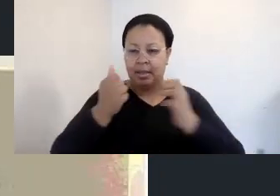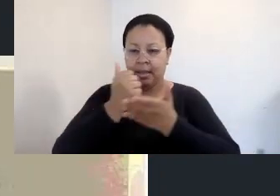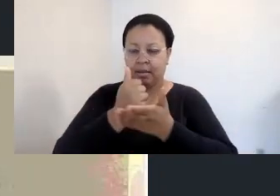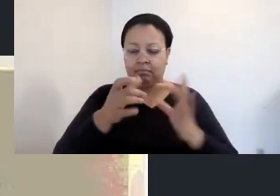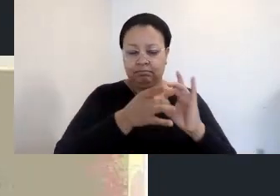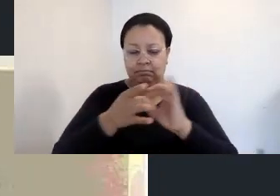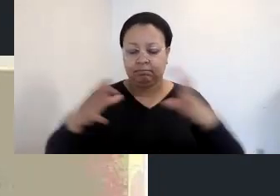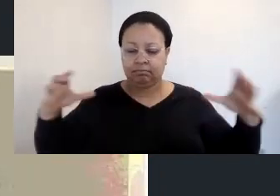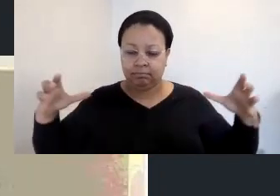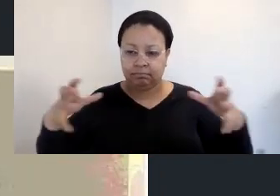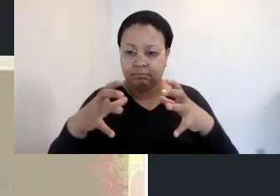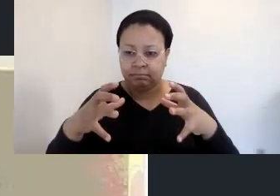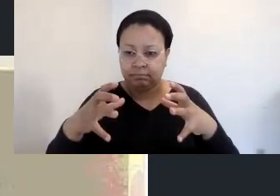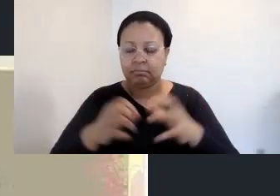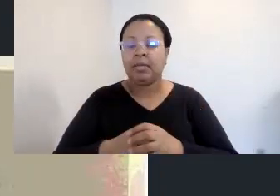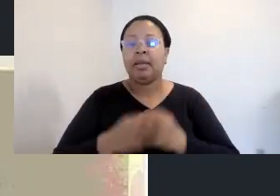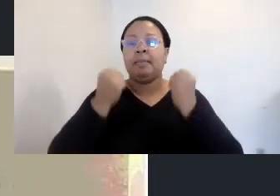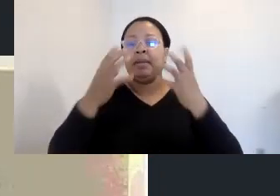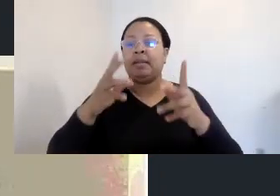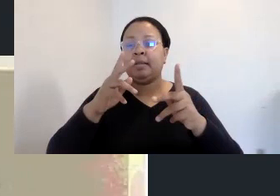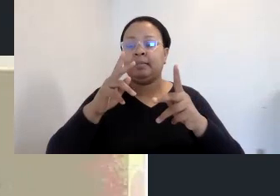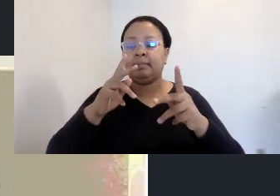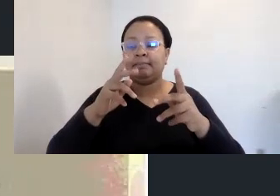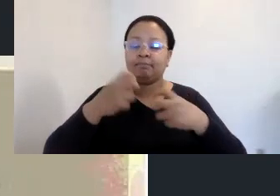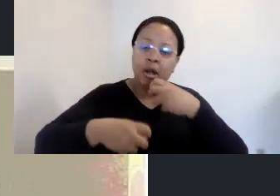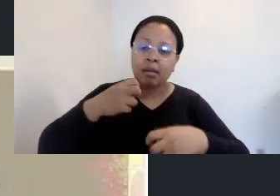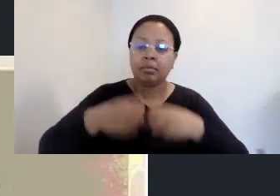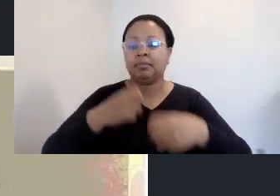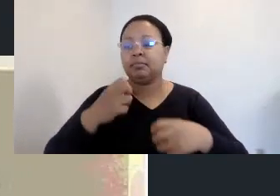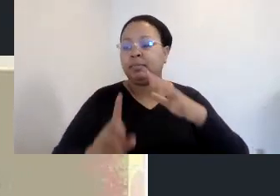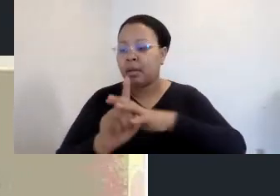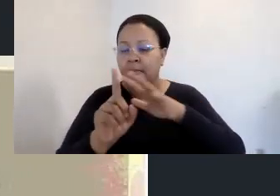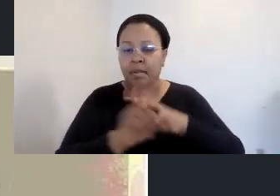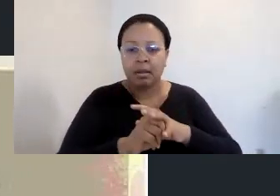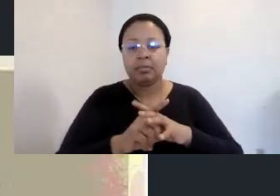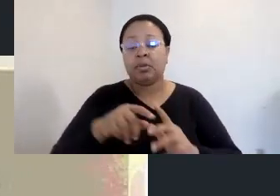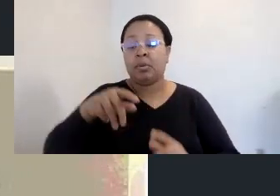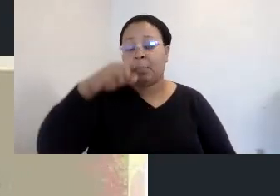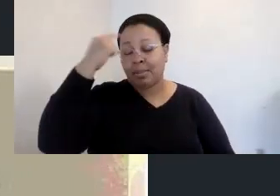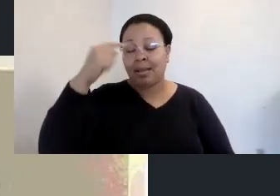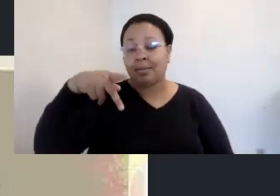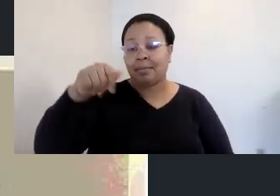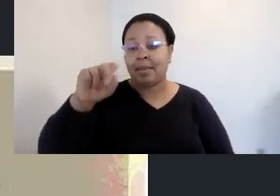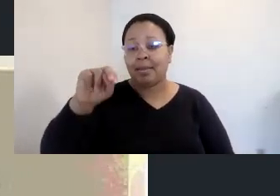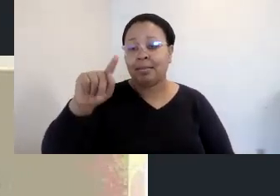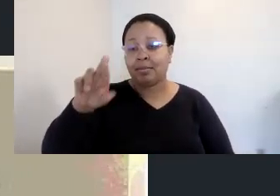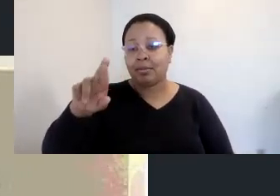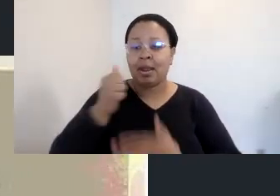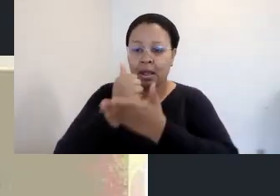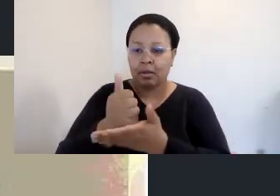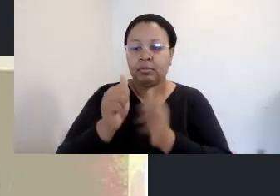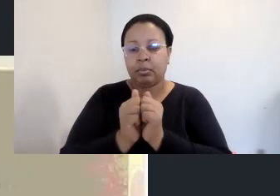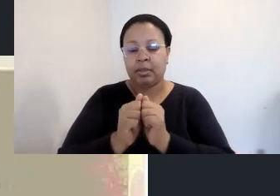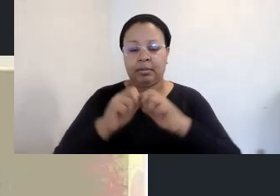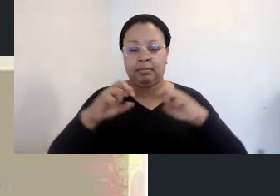and the Black Panthers were really instrumental with the sit-ins and with the 504 protests. Then